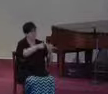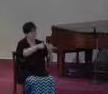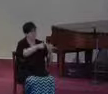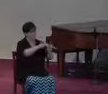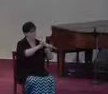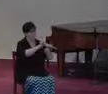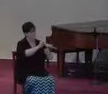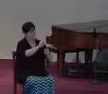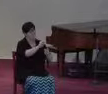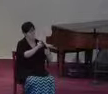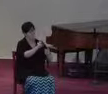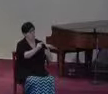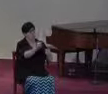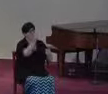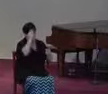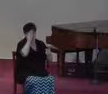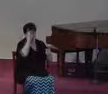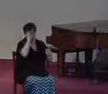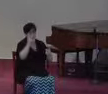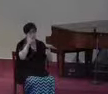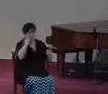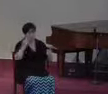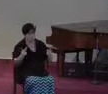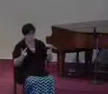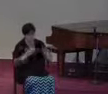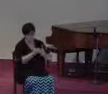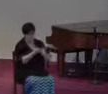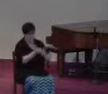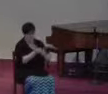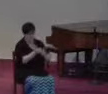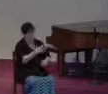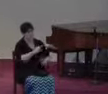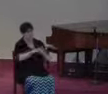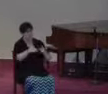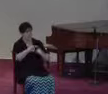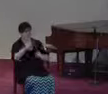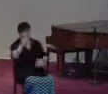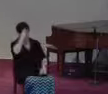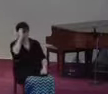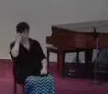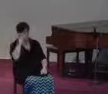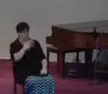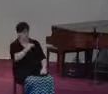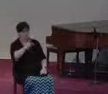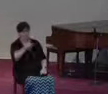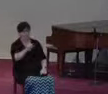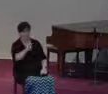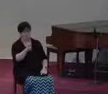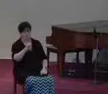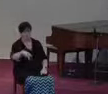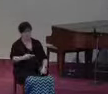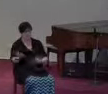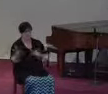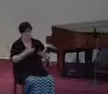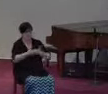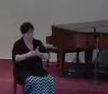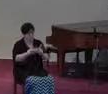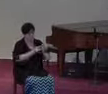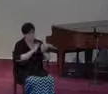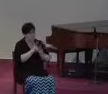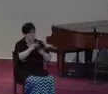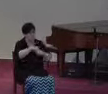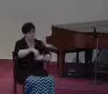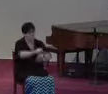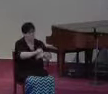he was going to see him with his eyes. And when Mary and Joseph brought baby Jesus into the temple, Simeon saw and he knew in